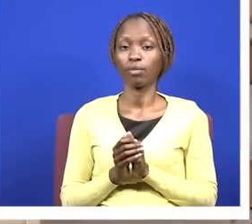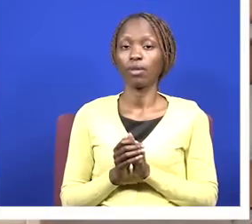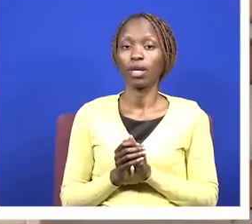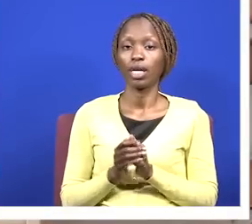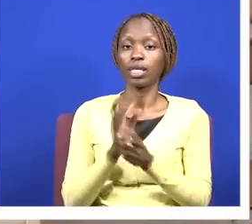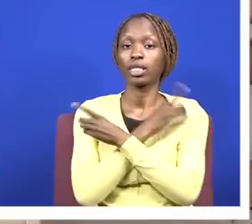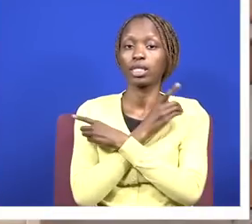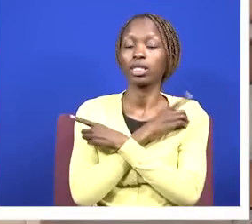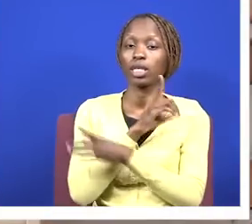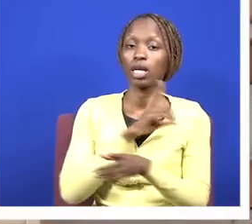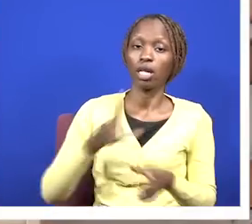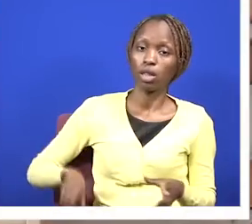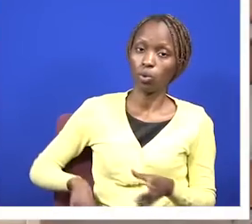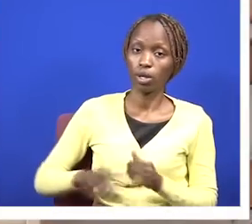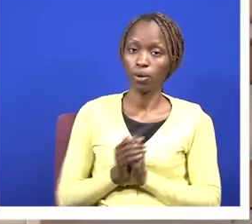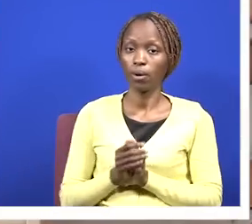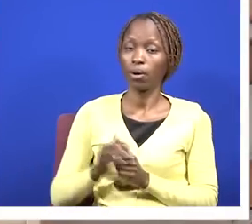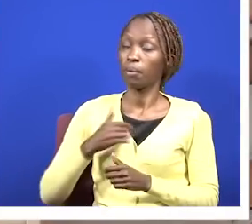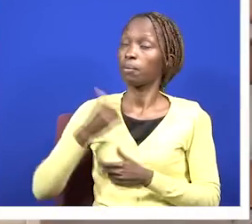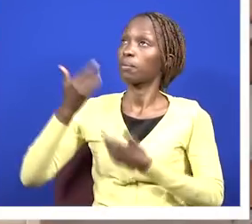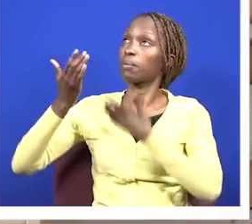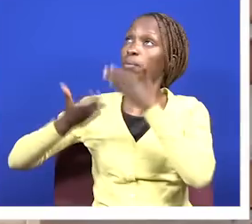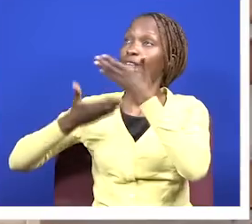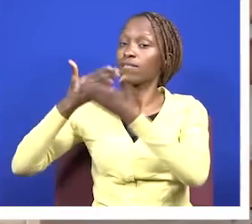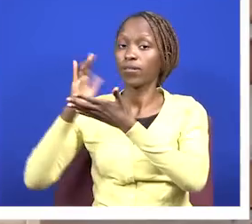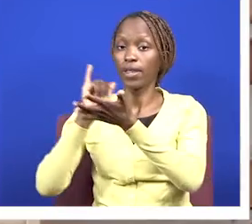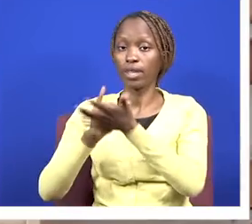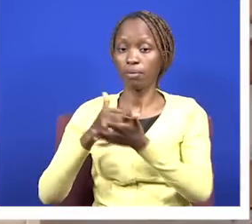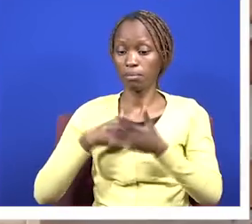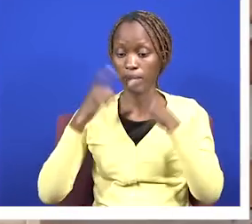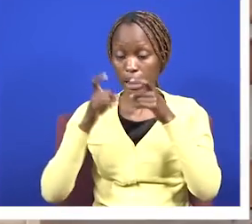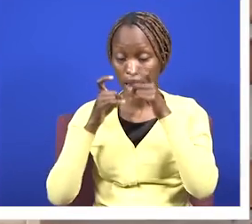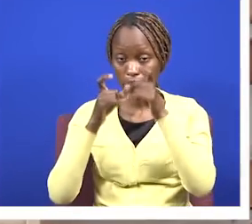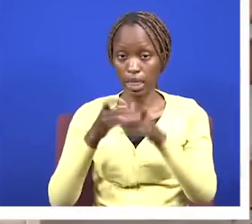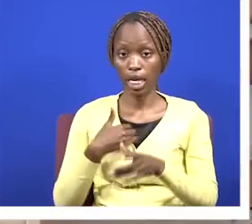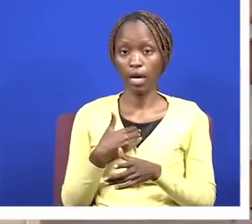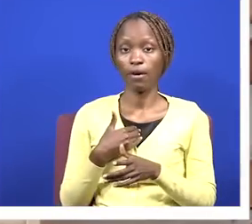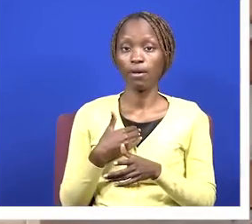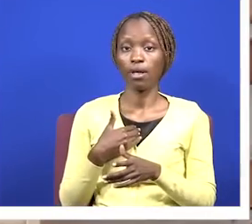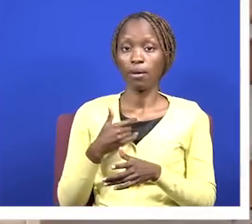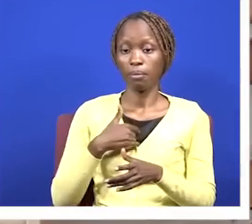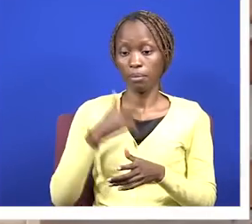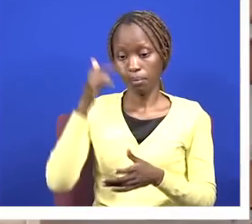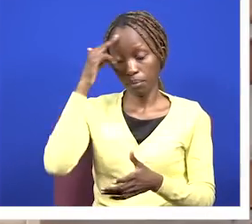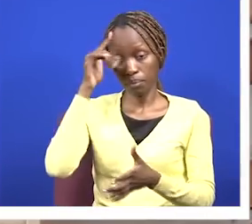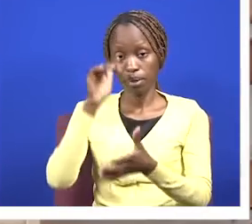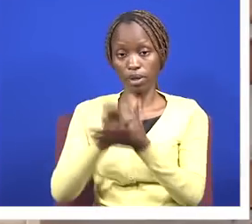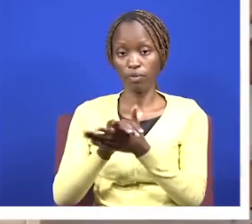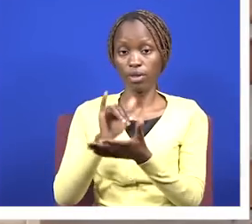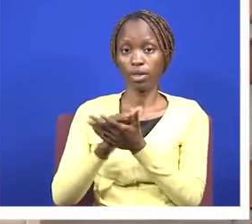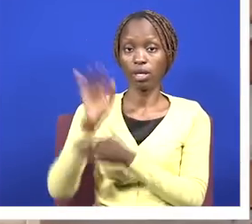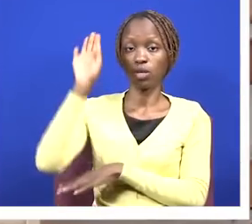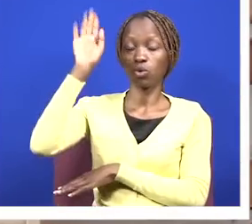Dear Lord, I confess that I have sinned. I believe that you died